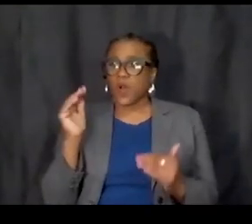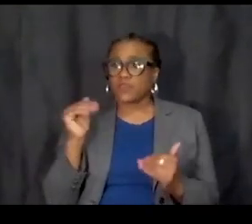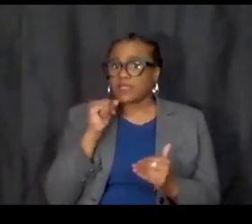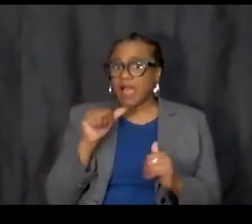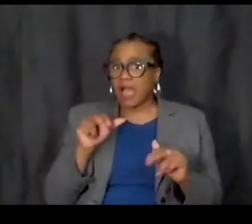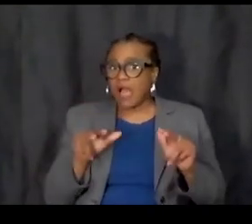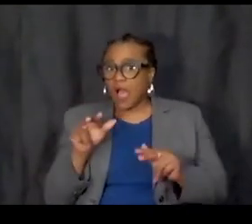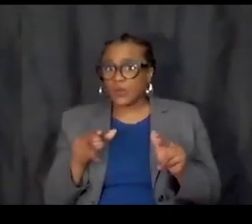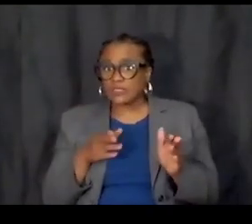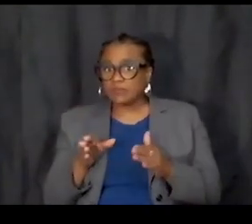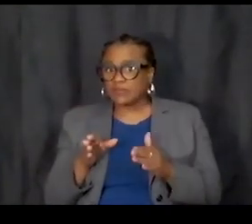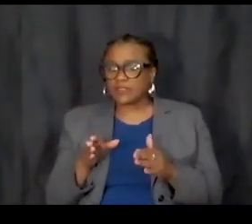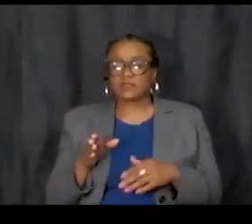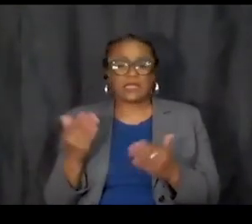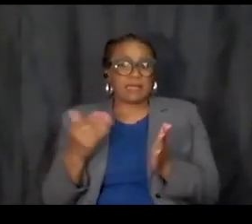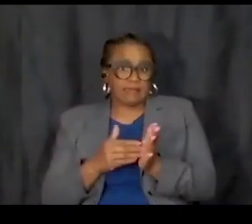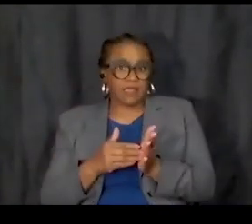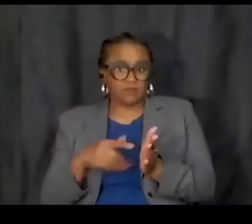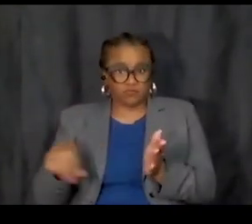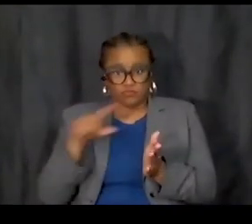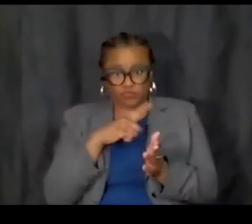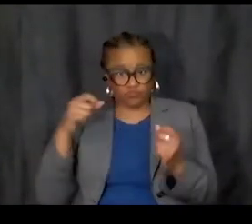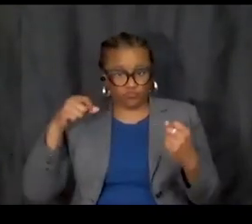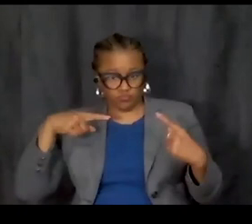same page if we would want discussion to continue,